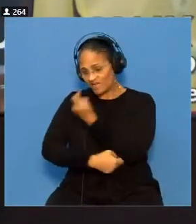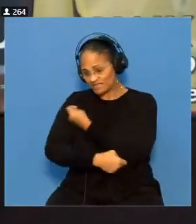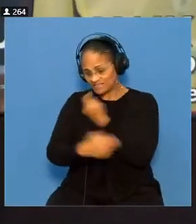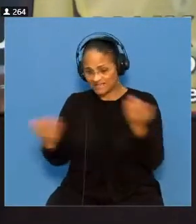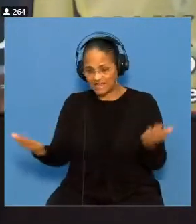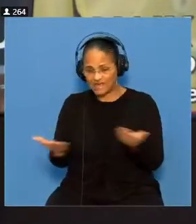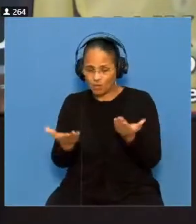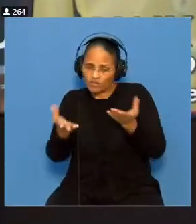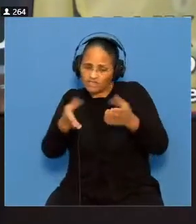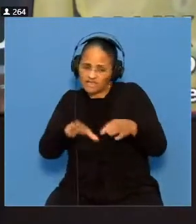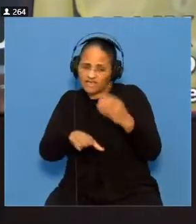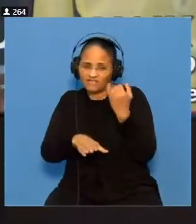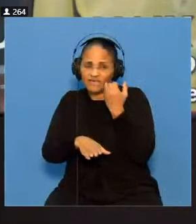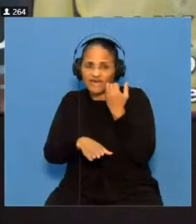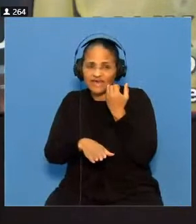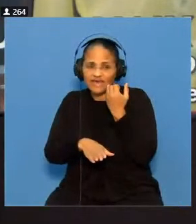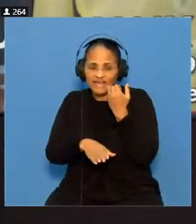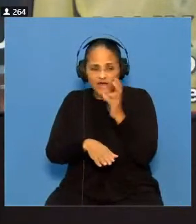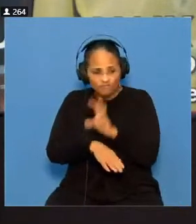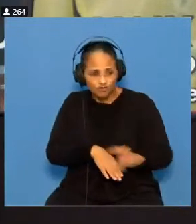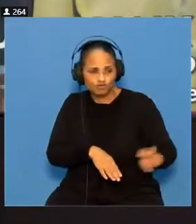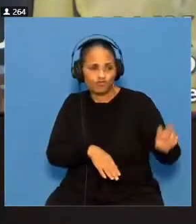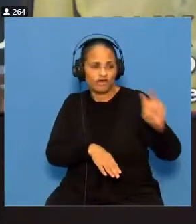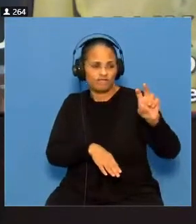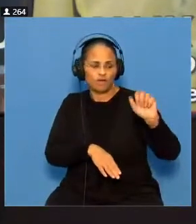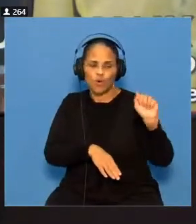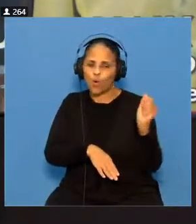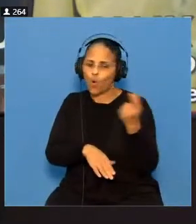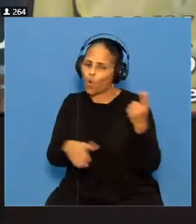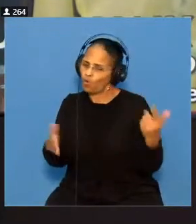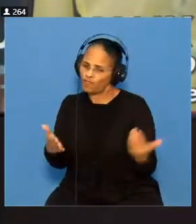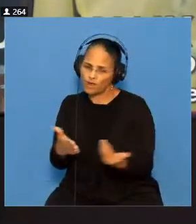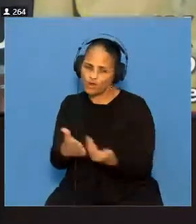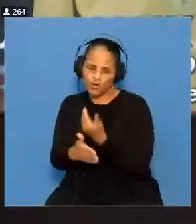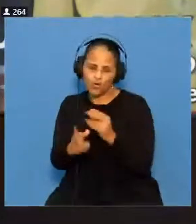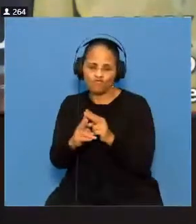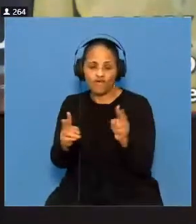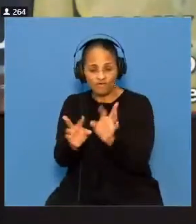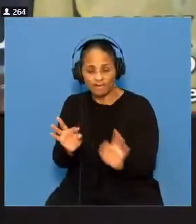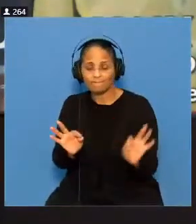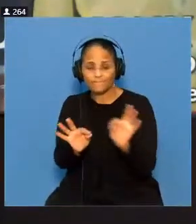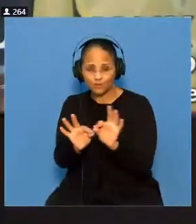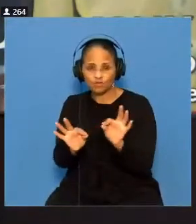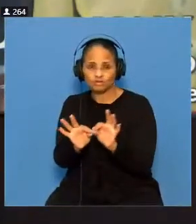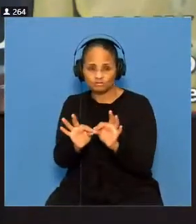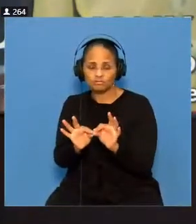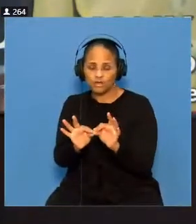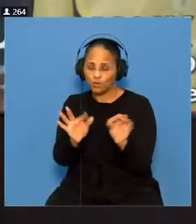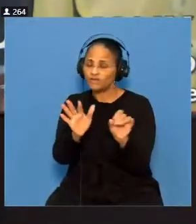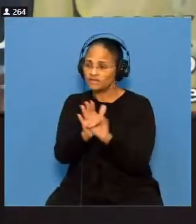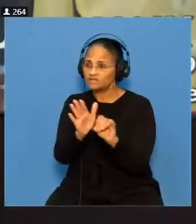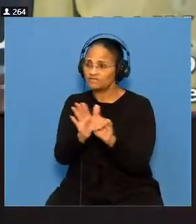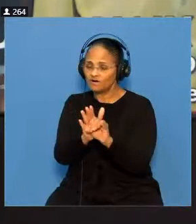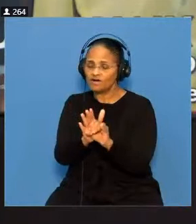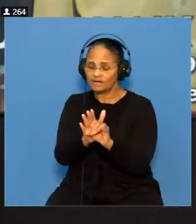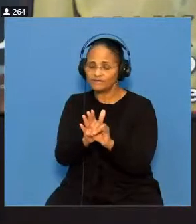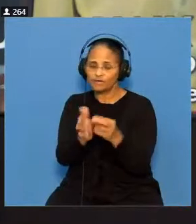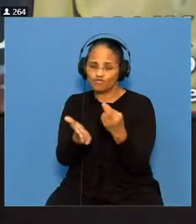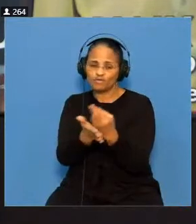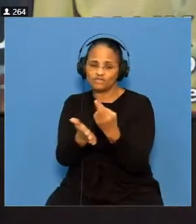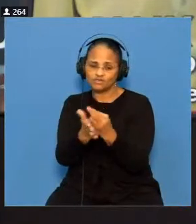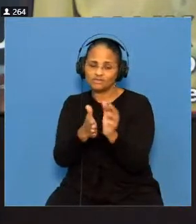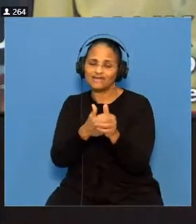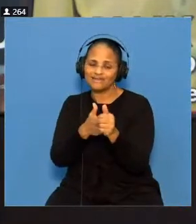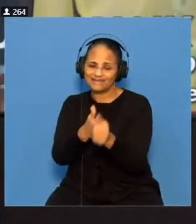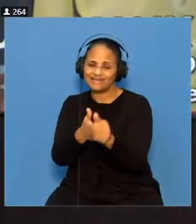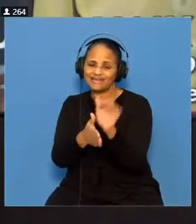are the challenges, if any, that went for traveling? All of those are very, very important matters that we've identified, a resource that is leading